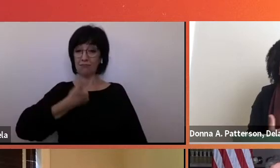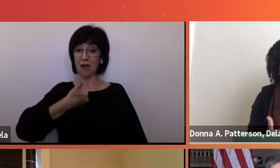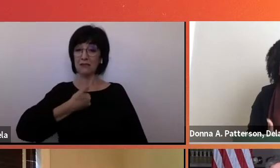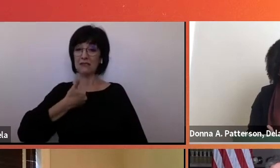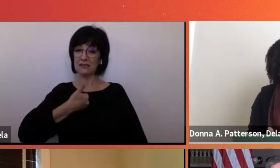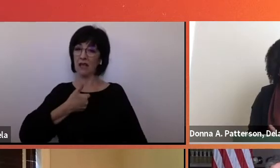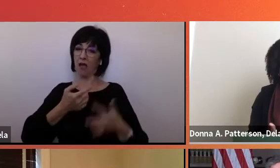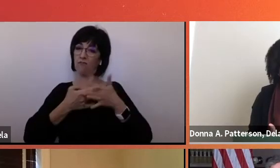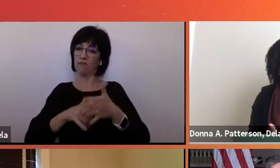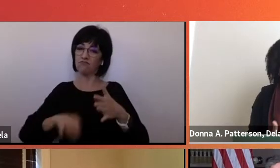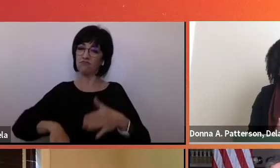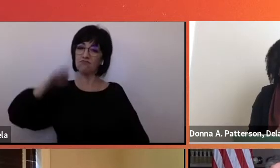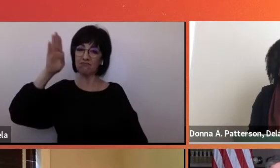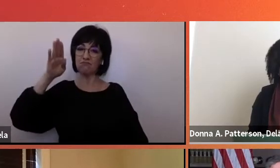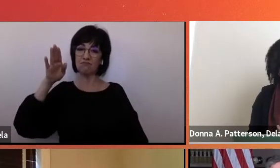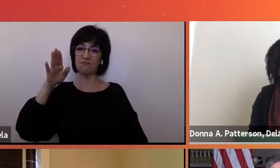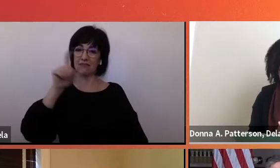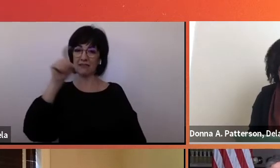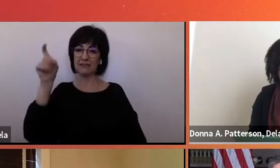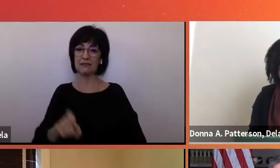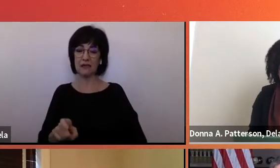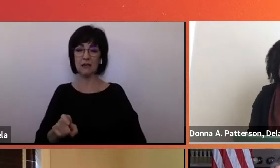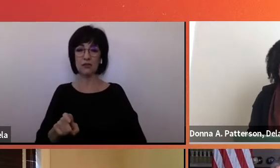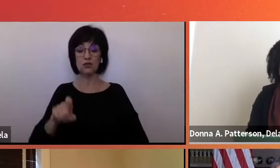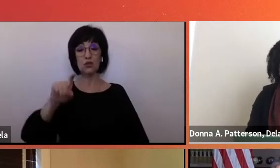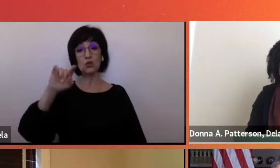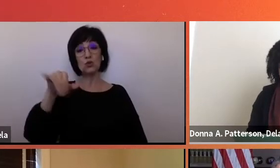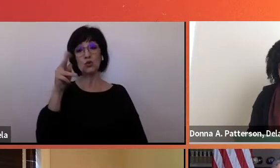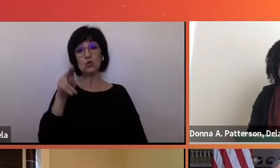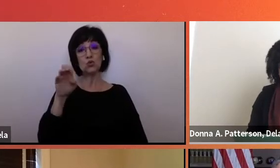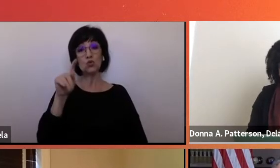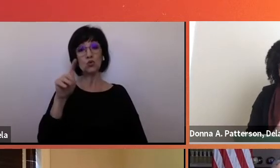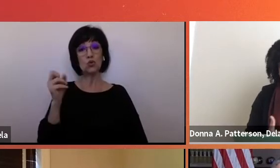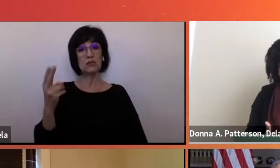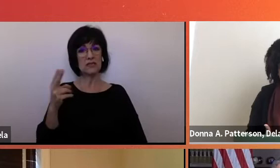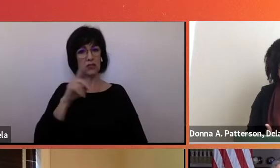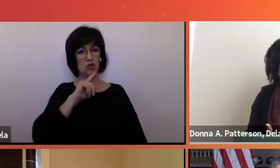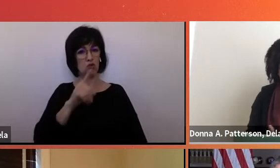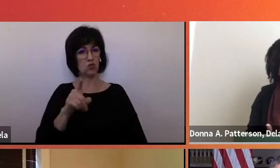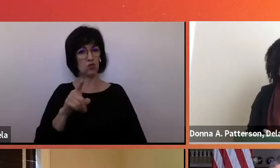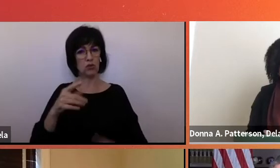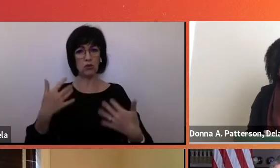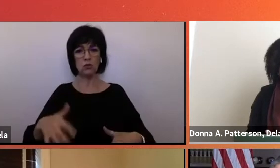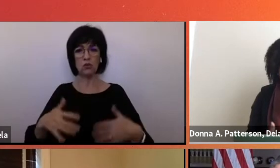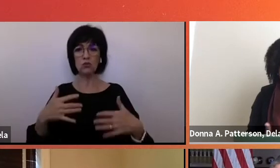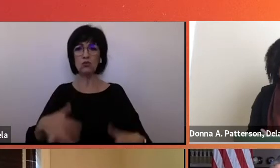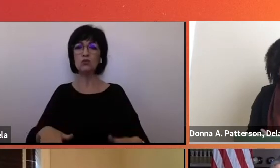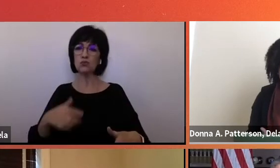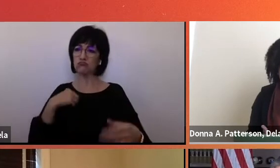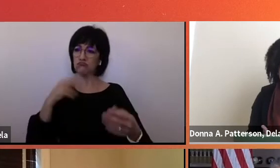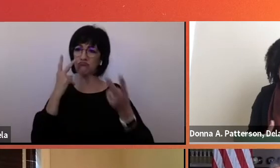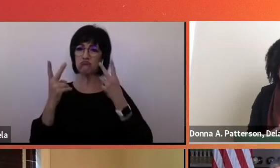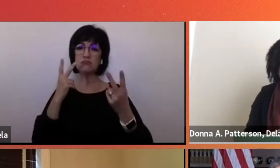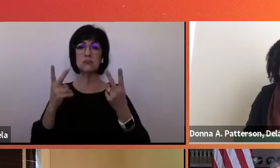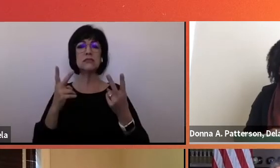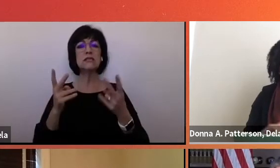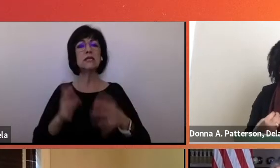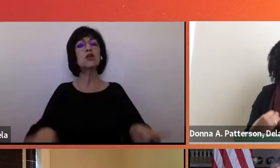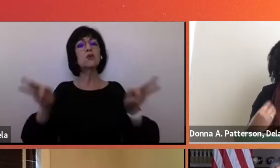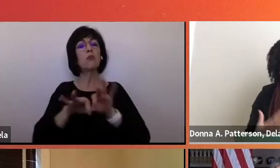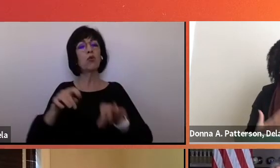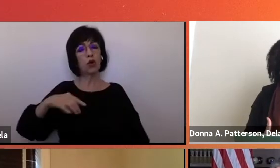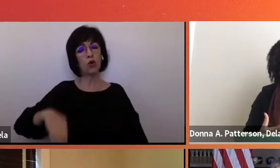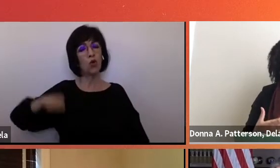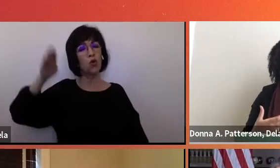was a very integral part of my life growing up. And so it's very both surreal and gratifying to see this holiday